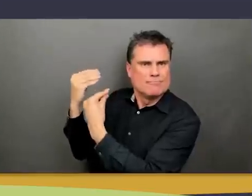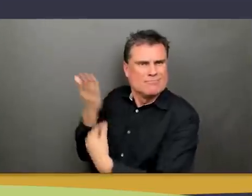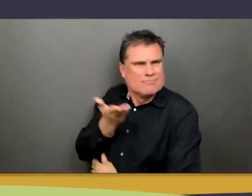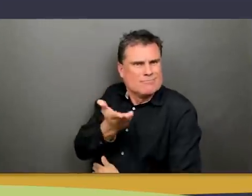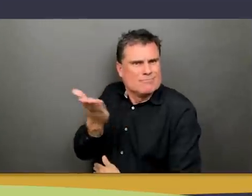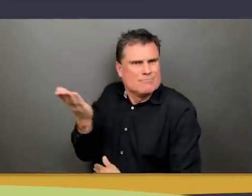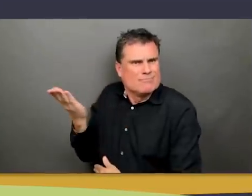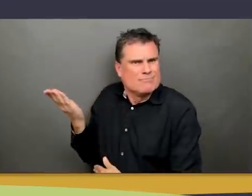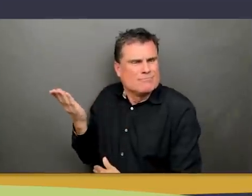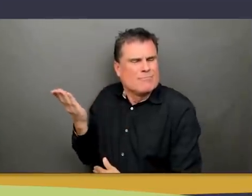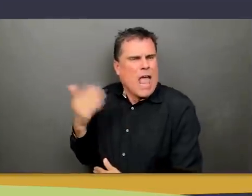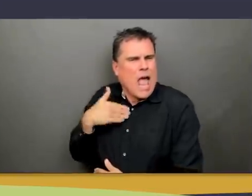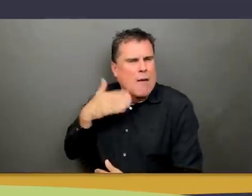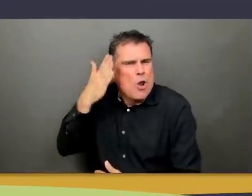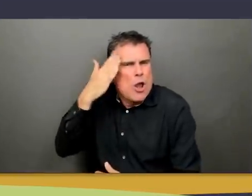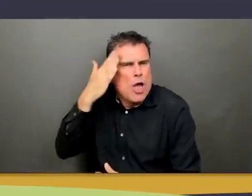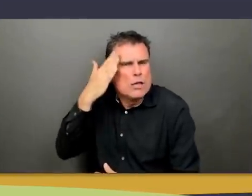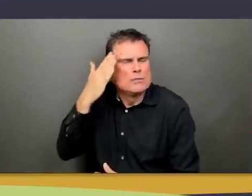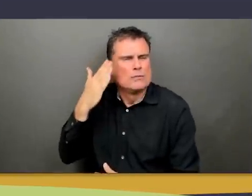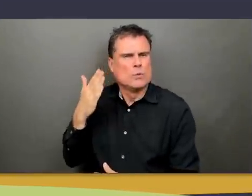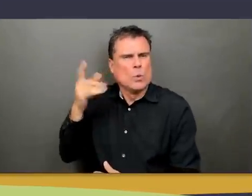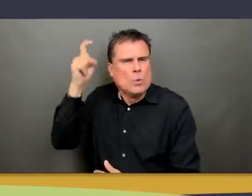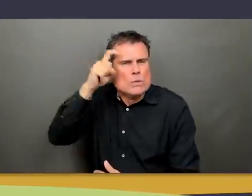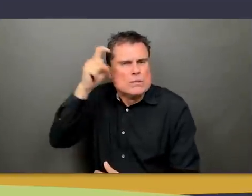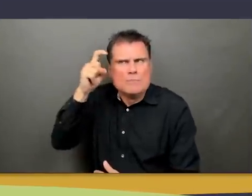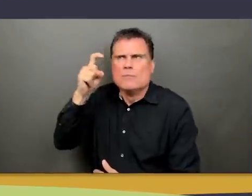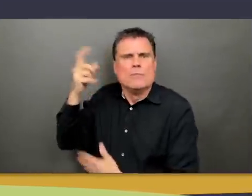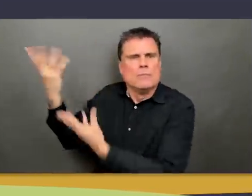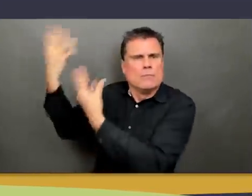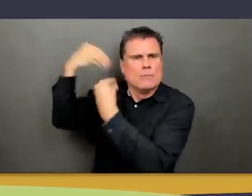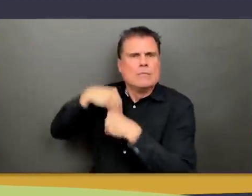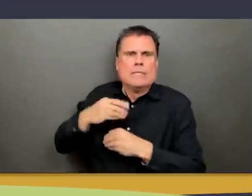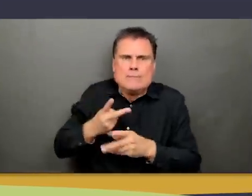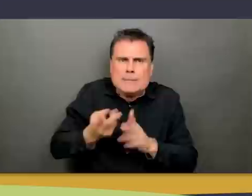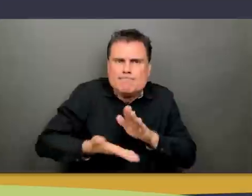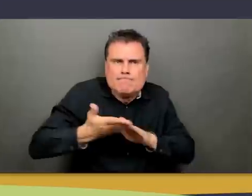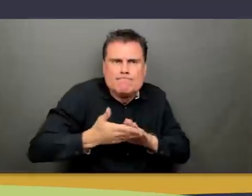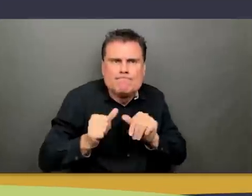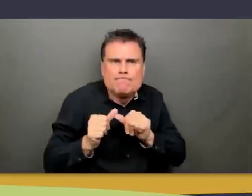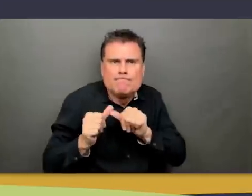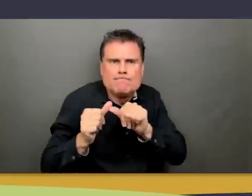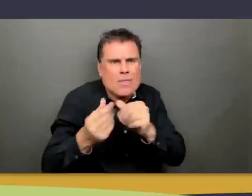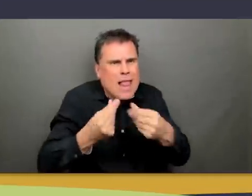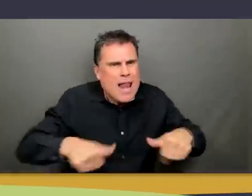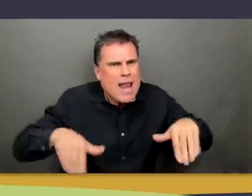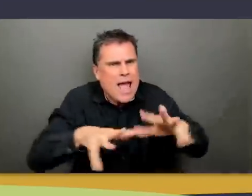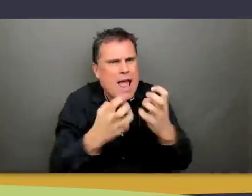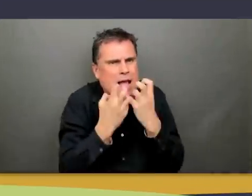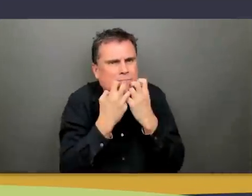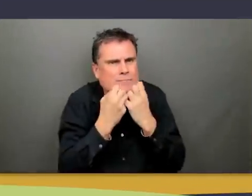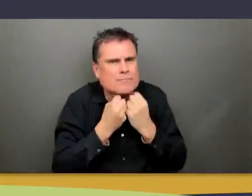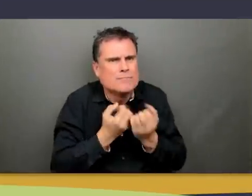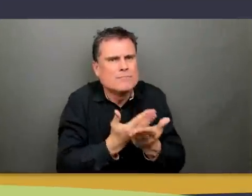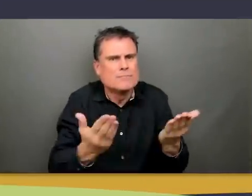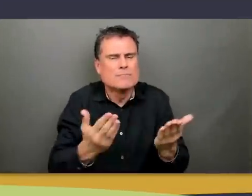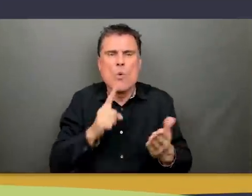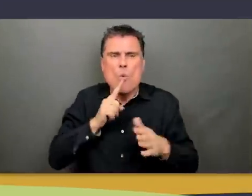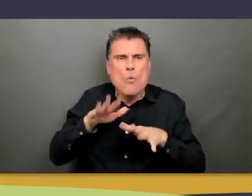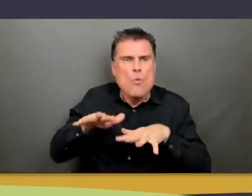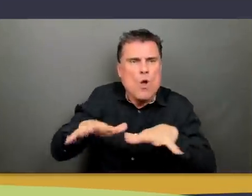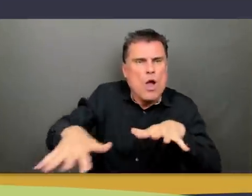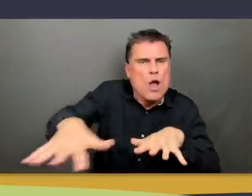it will not get us to where we want to go while we still allow hate to take place in our community. Today's event is